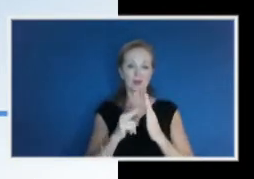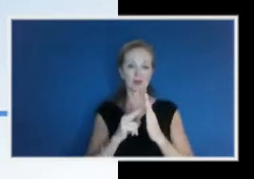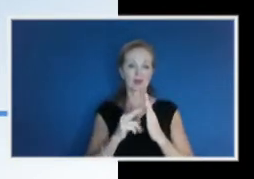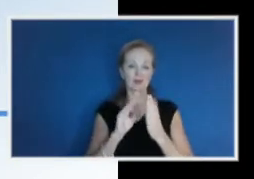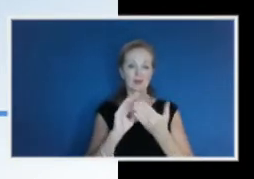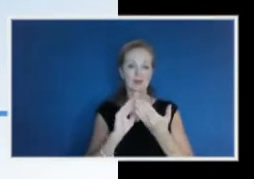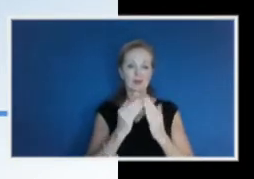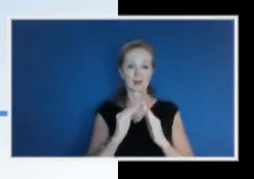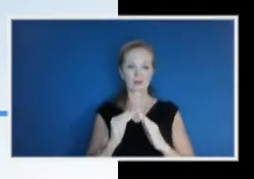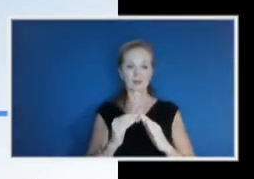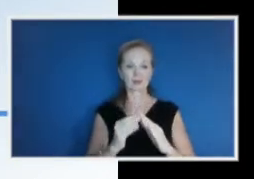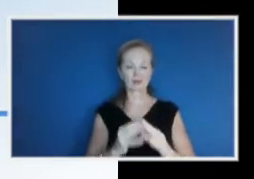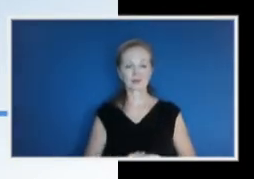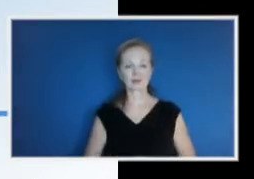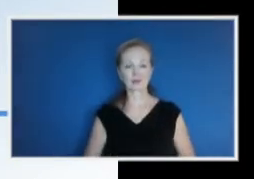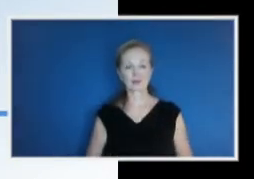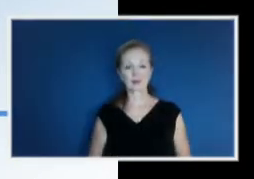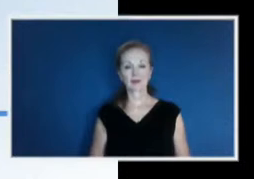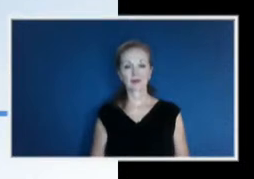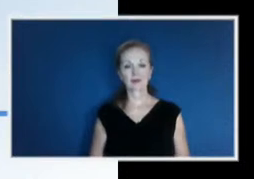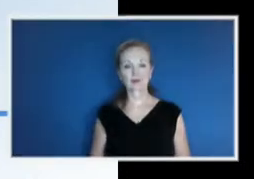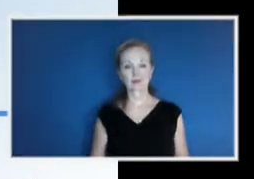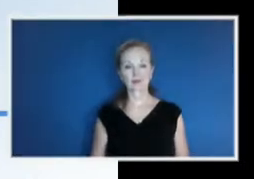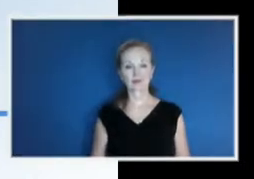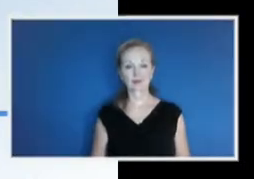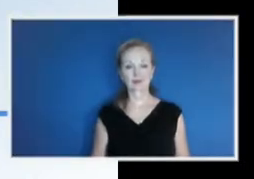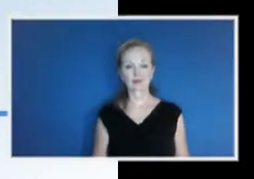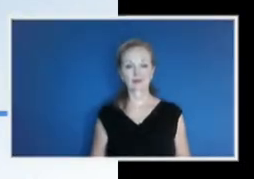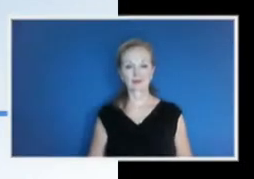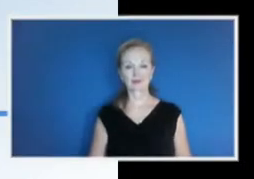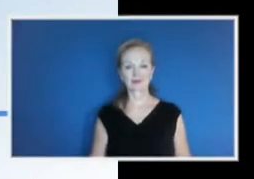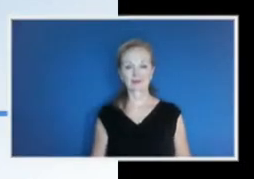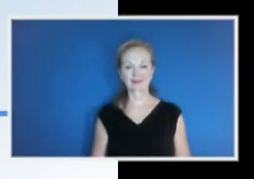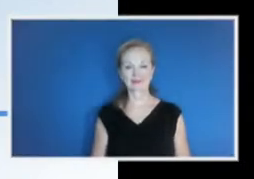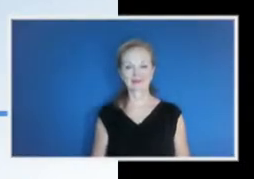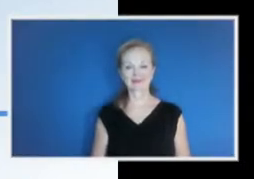So here it is again in a nice little bar chart.